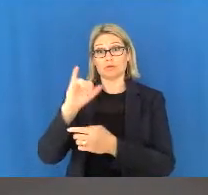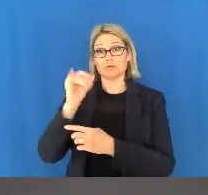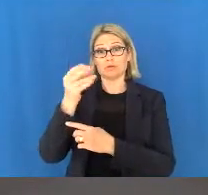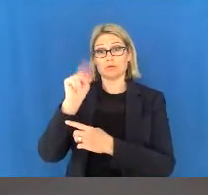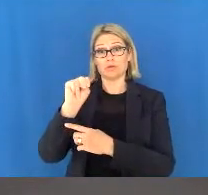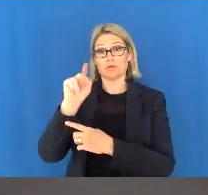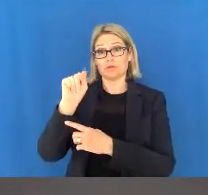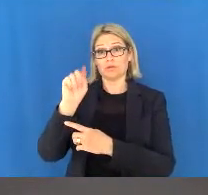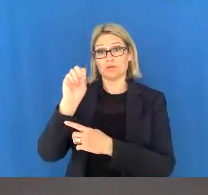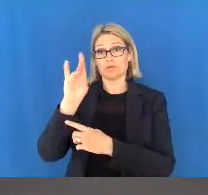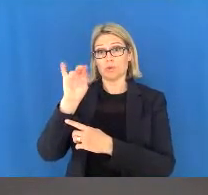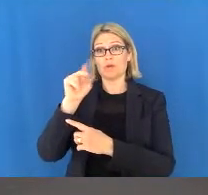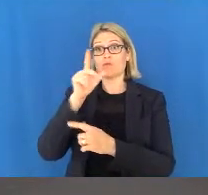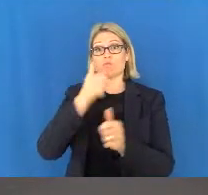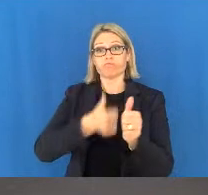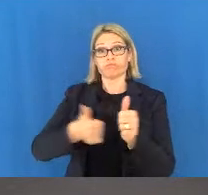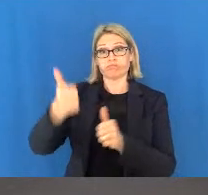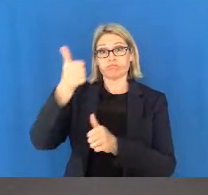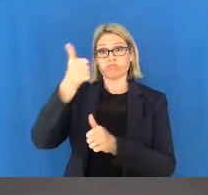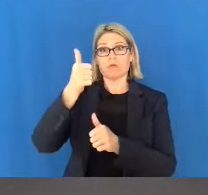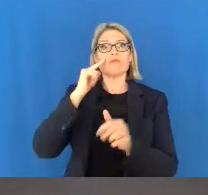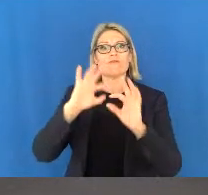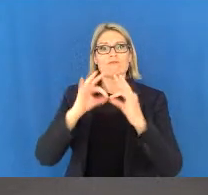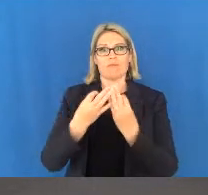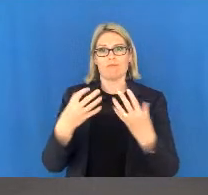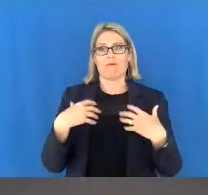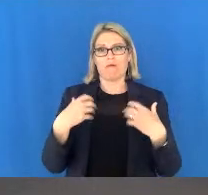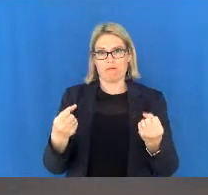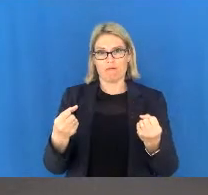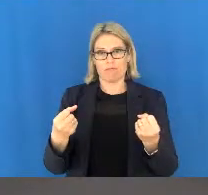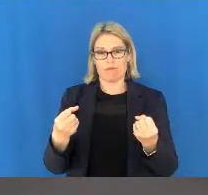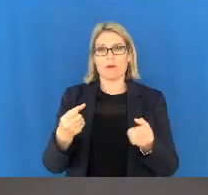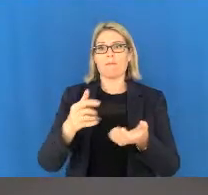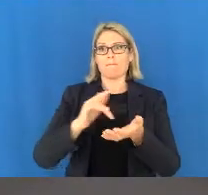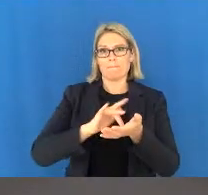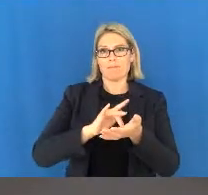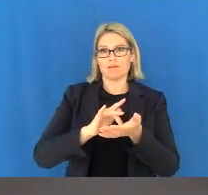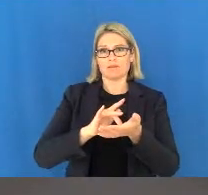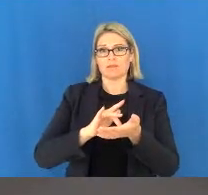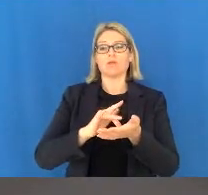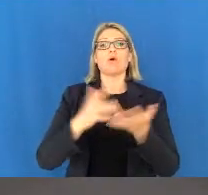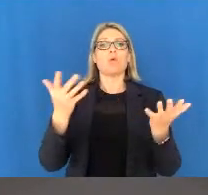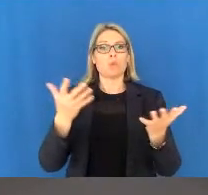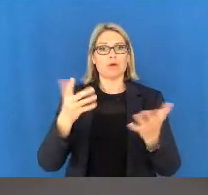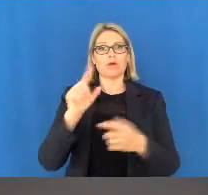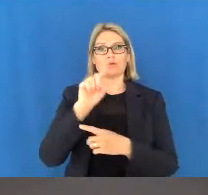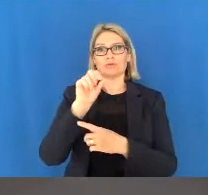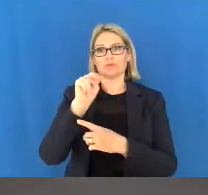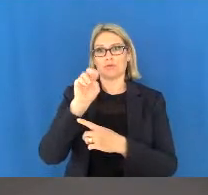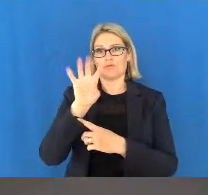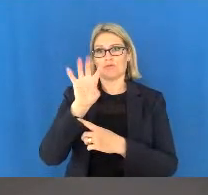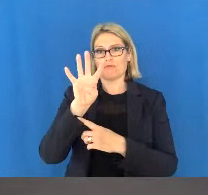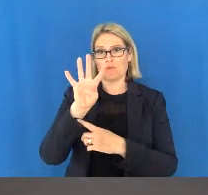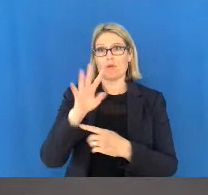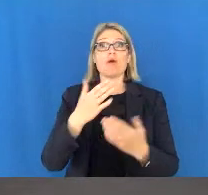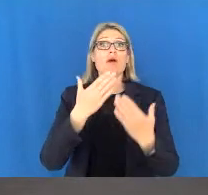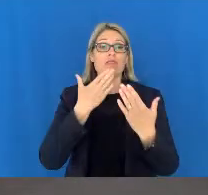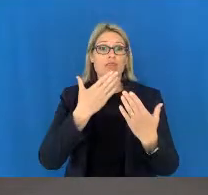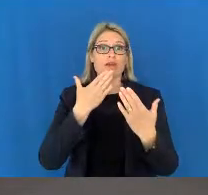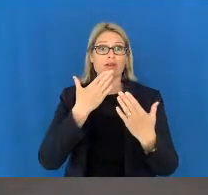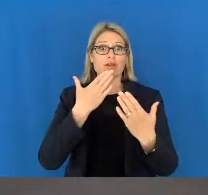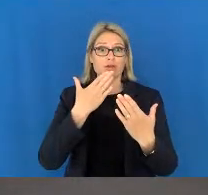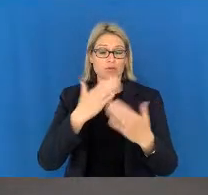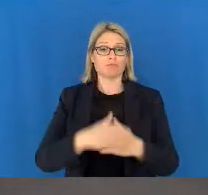Head for Family Health, Family Medicine in Zone 4. Thanks for being with us at